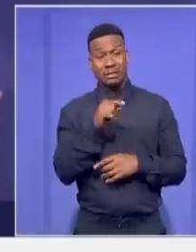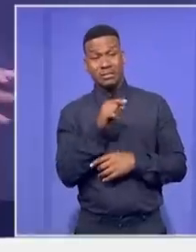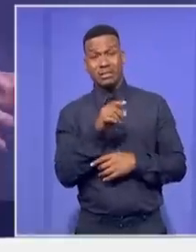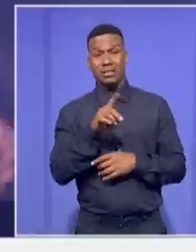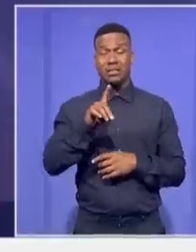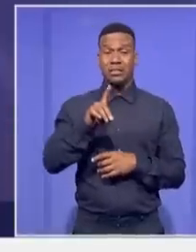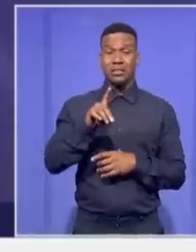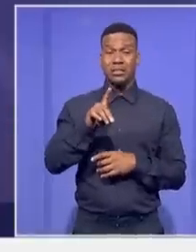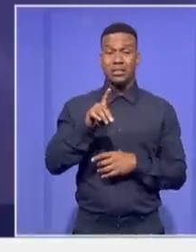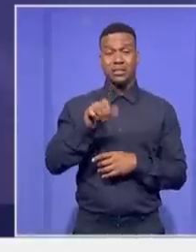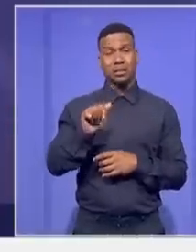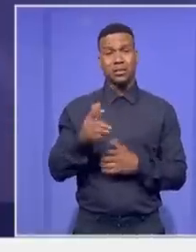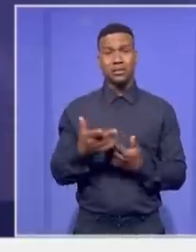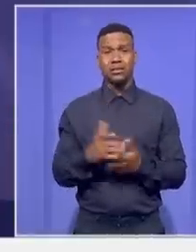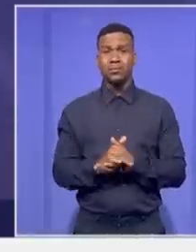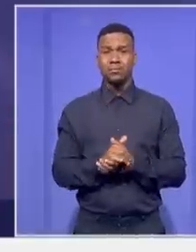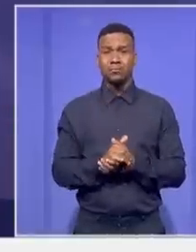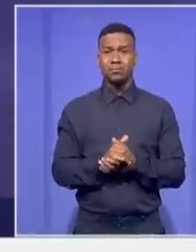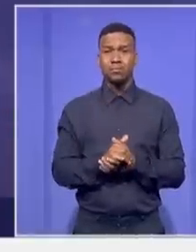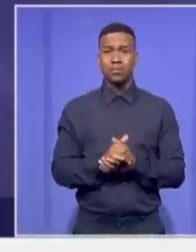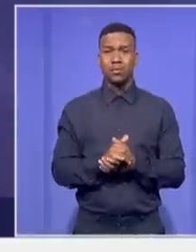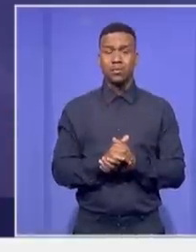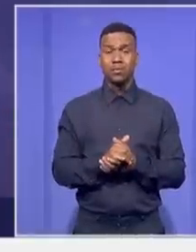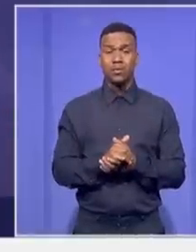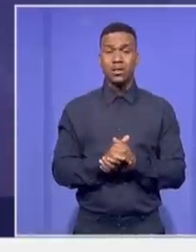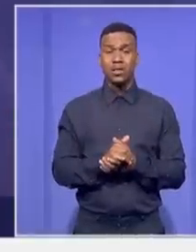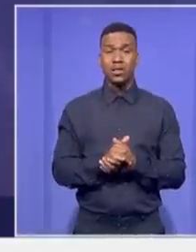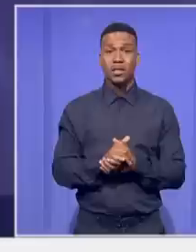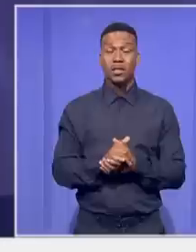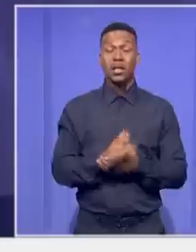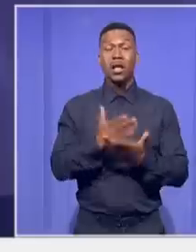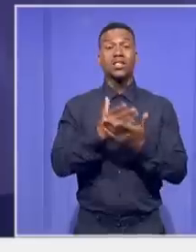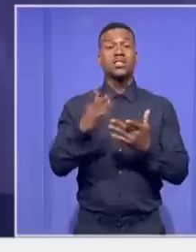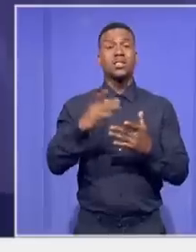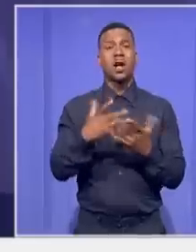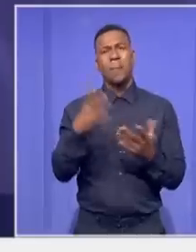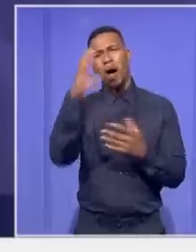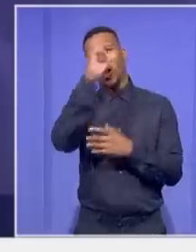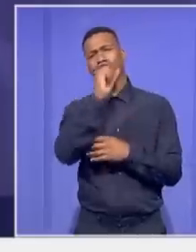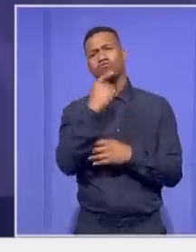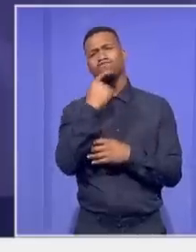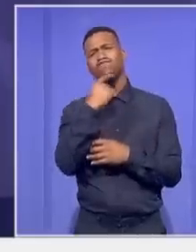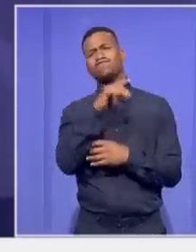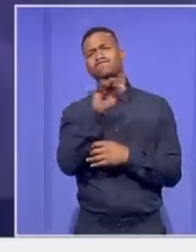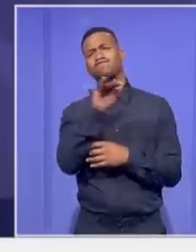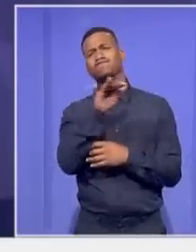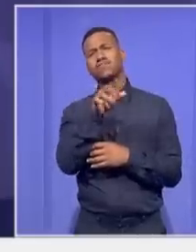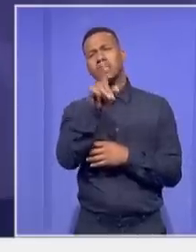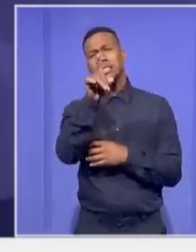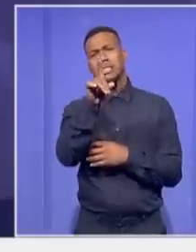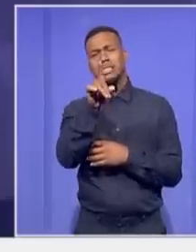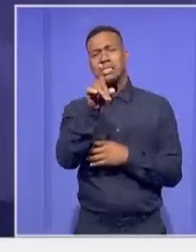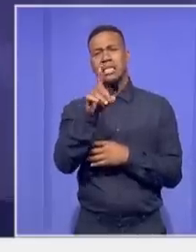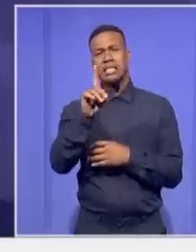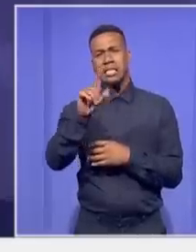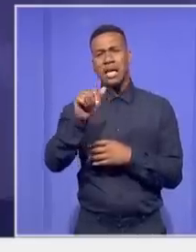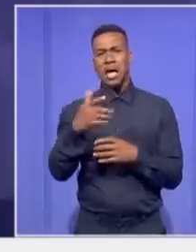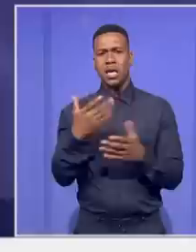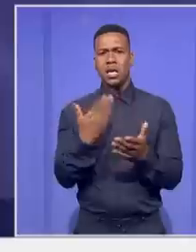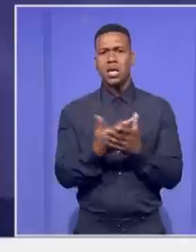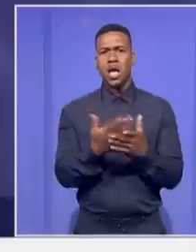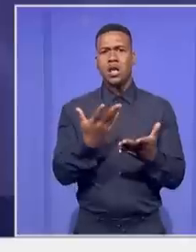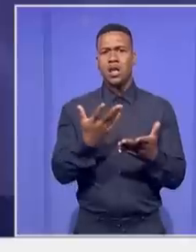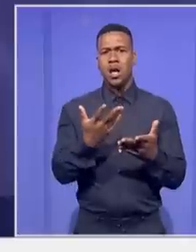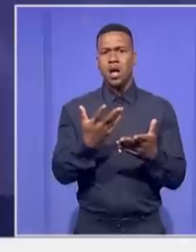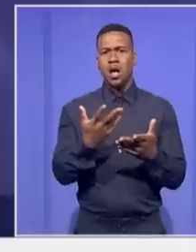faded away. Some were predicting even that some of the departing leaders of the DA would go on to replace the DA with